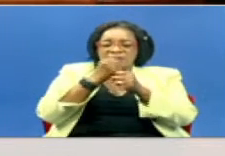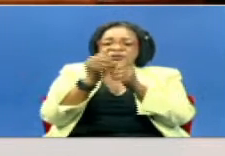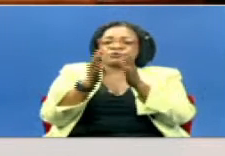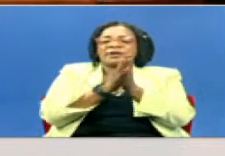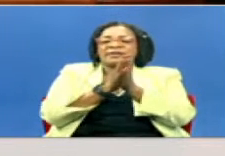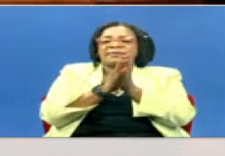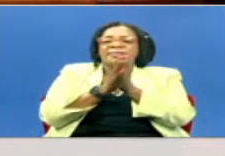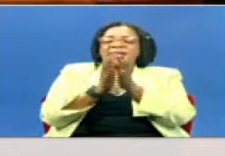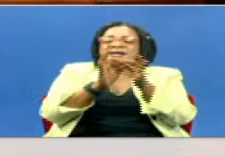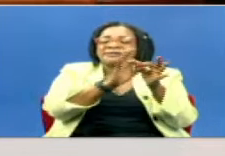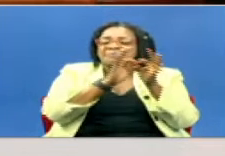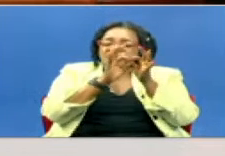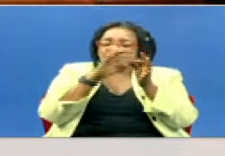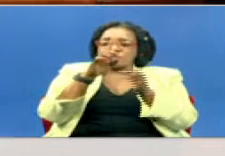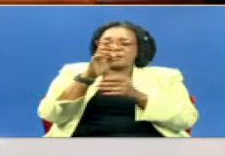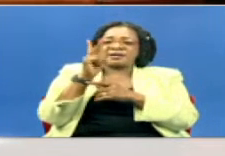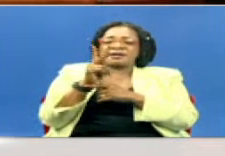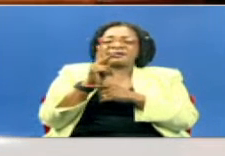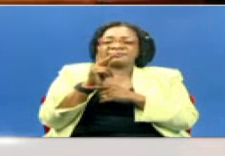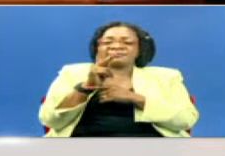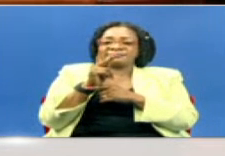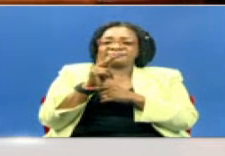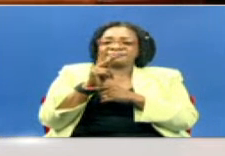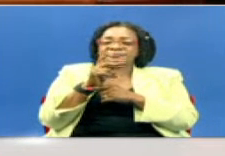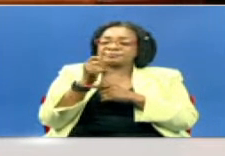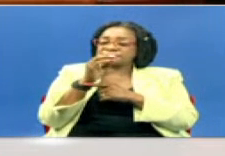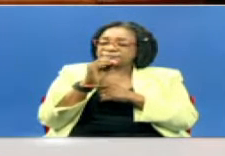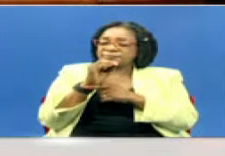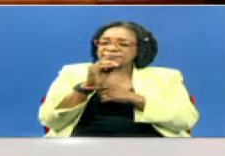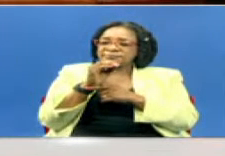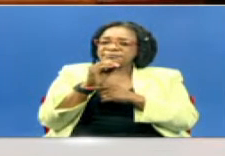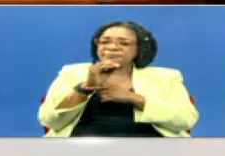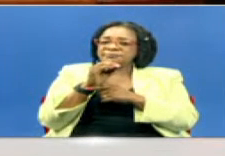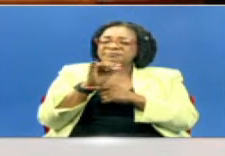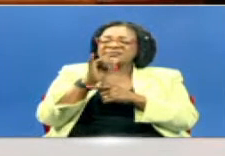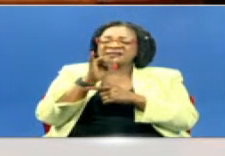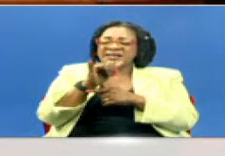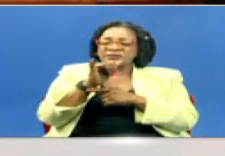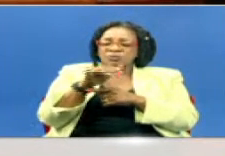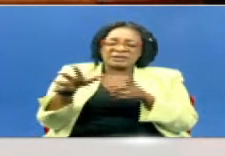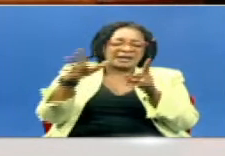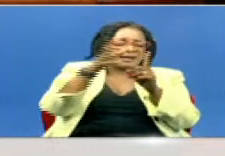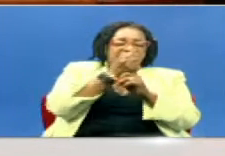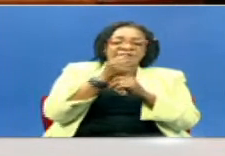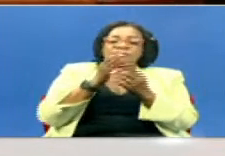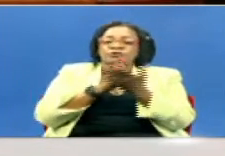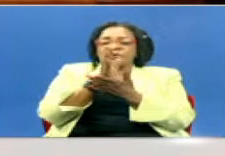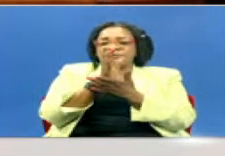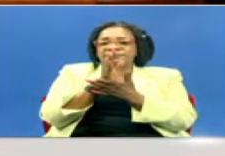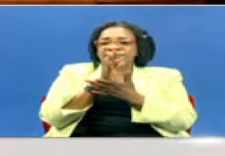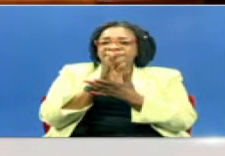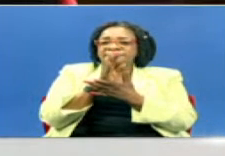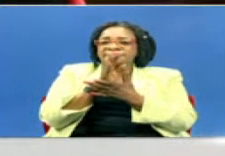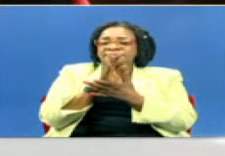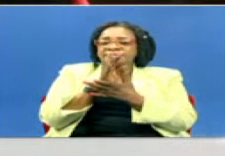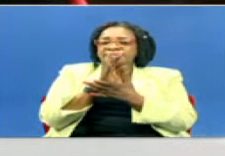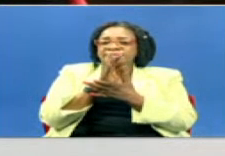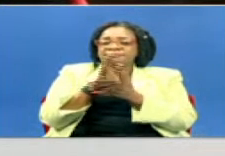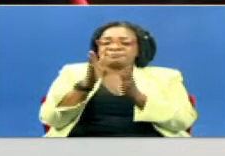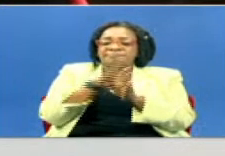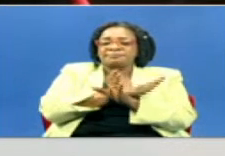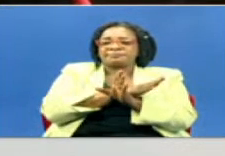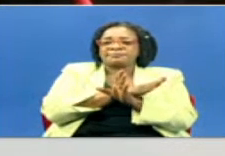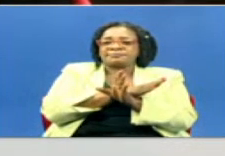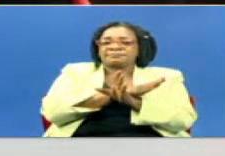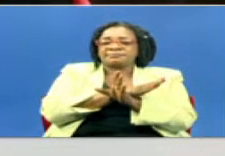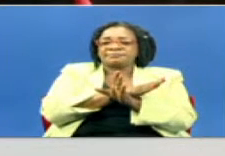Azimio la Umoja One Kenya. Okay? Mm. So, well, that was a capture, for sure. Mm-hmm. Yeah, yeah. All right. Let's go back to